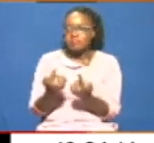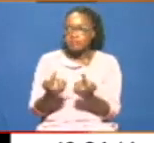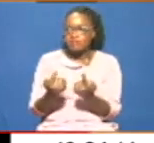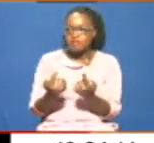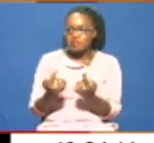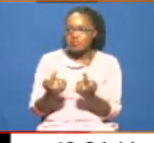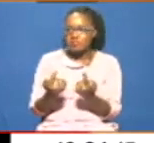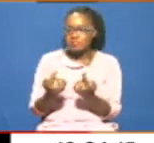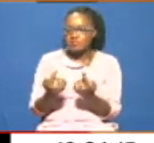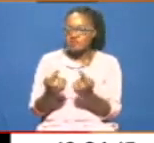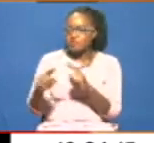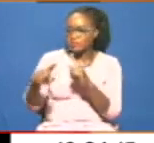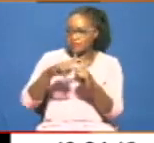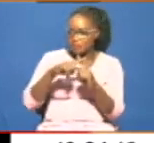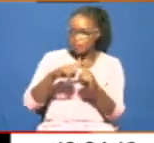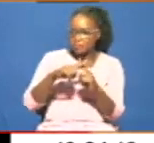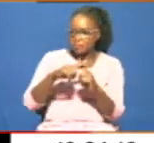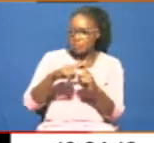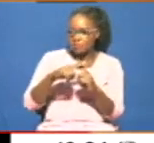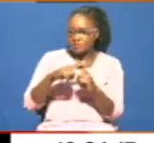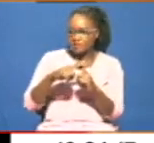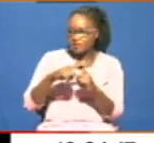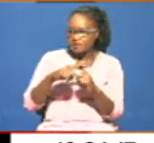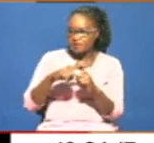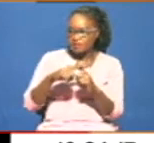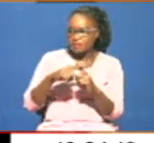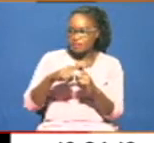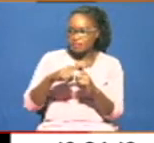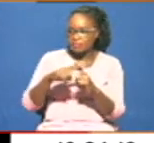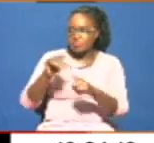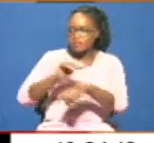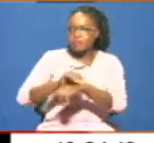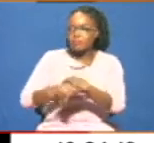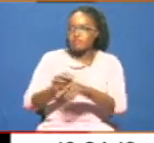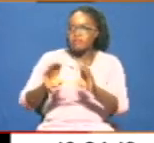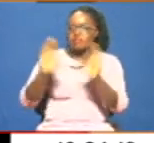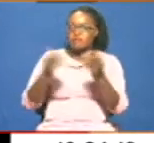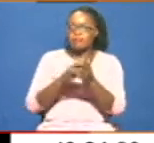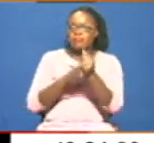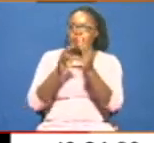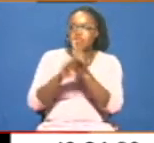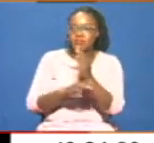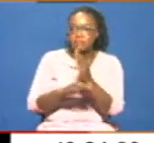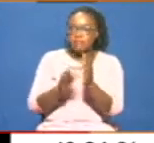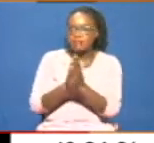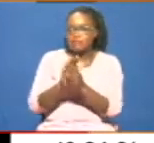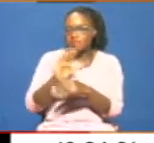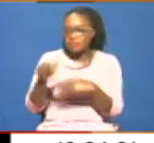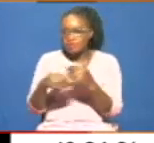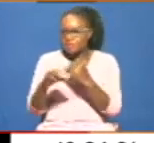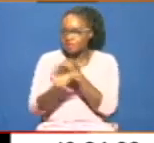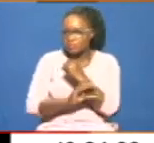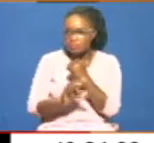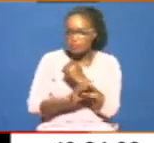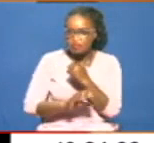It's very positive. It's very good that the global leadership, all kinds of countries, even